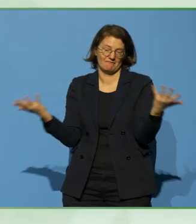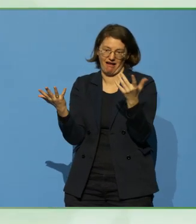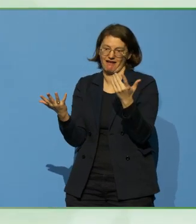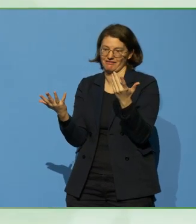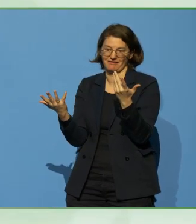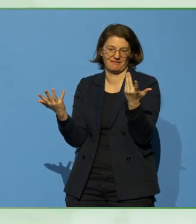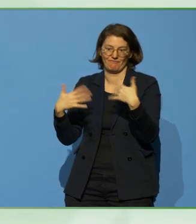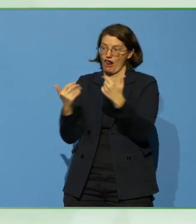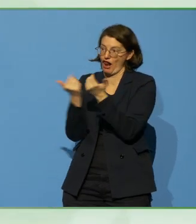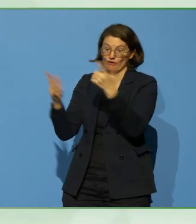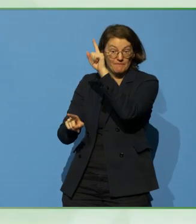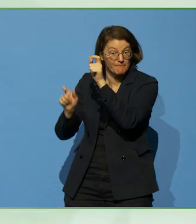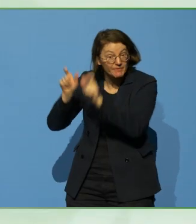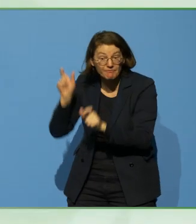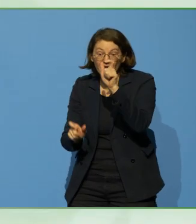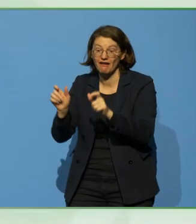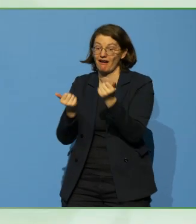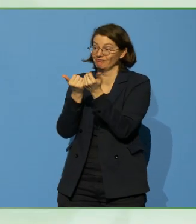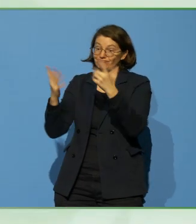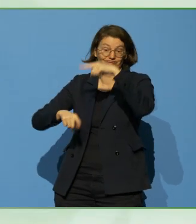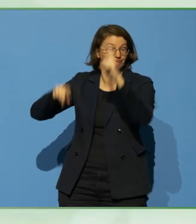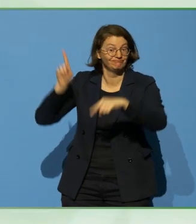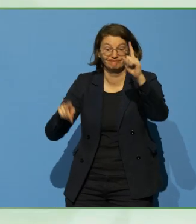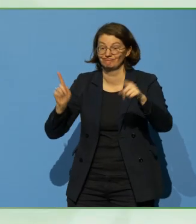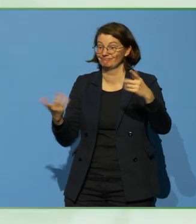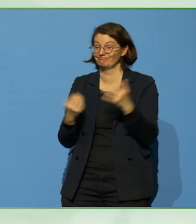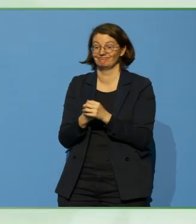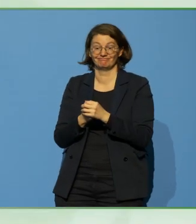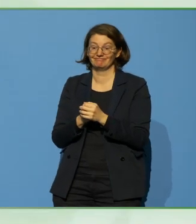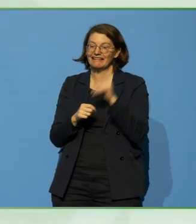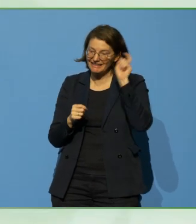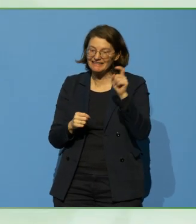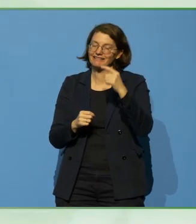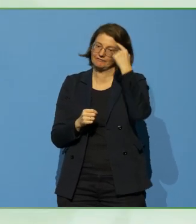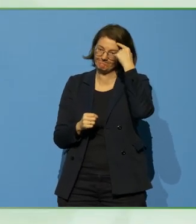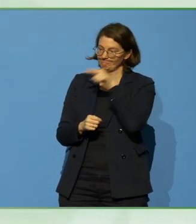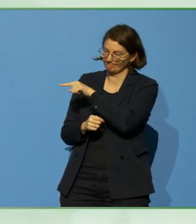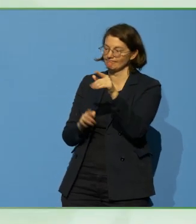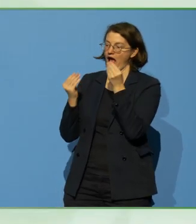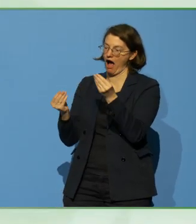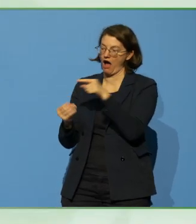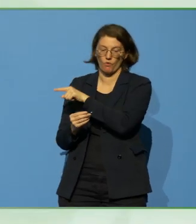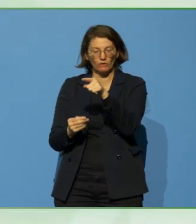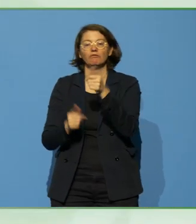and also keep everyone involved in the journey. And I also think that the digital euro might also be a good opportunity